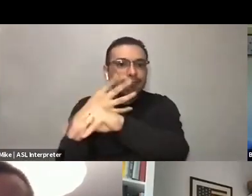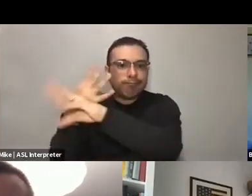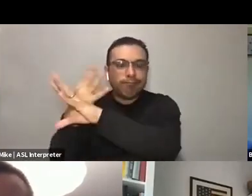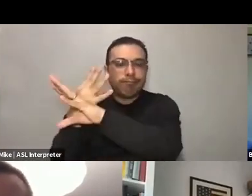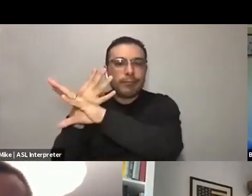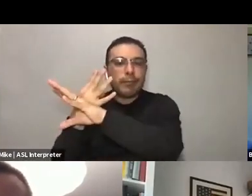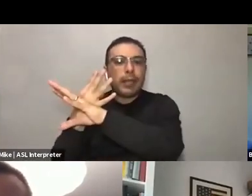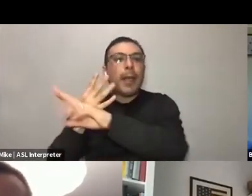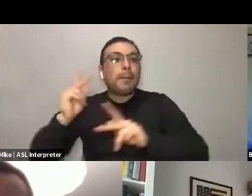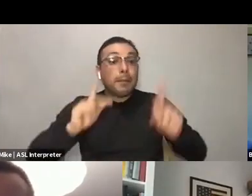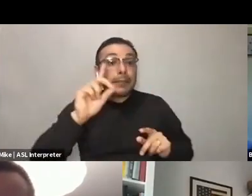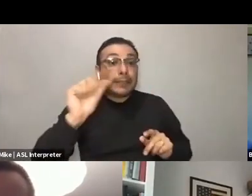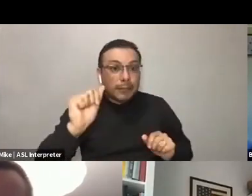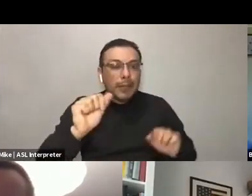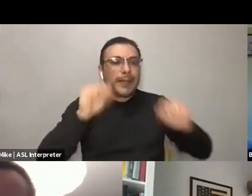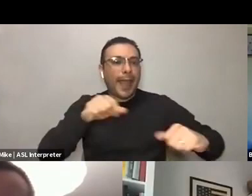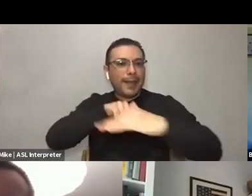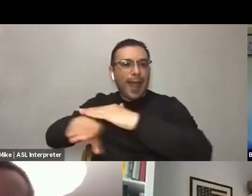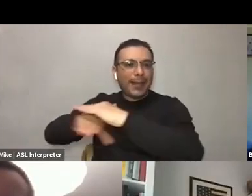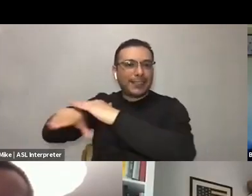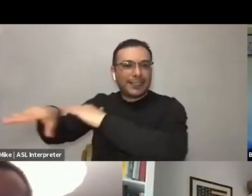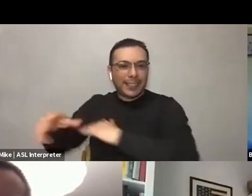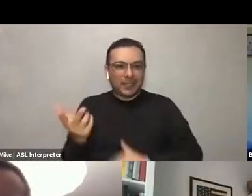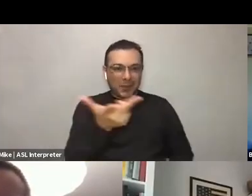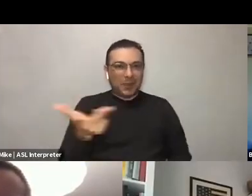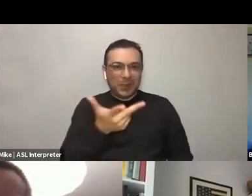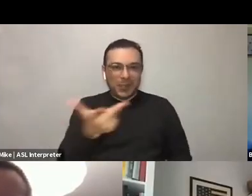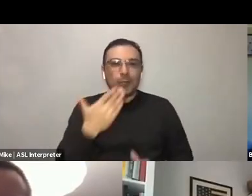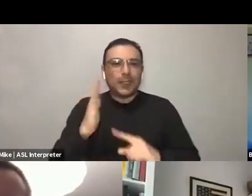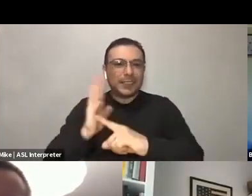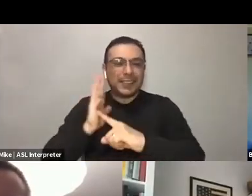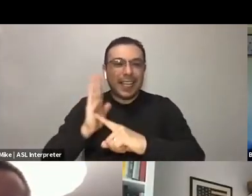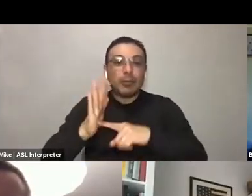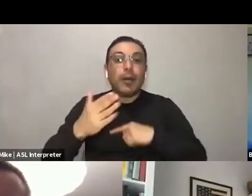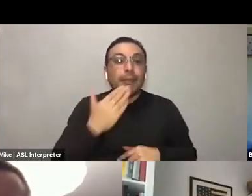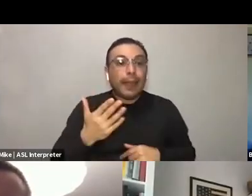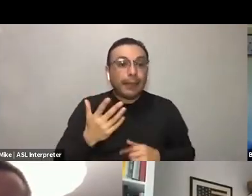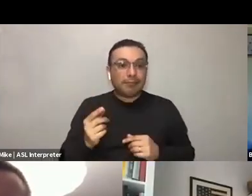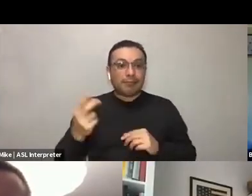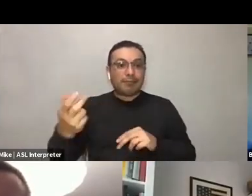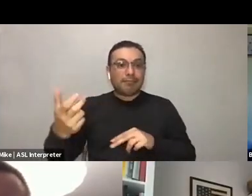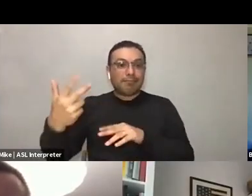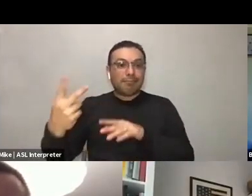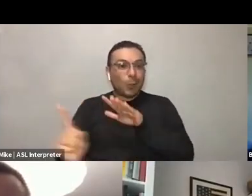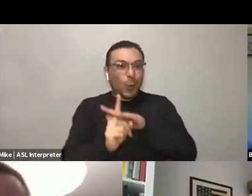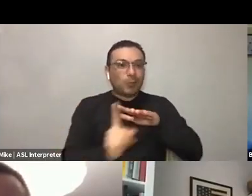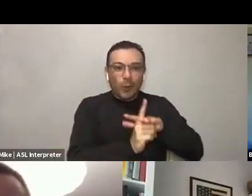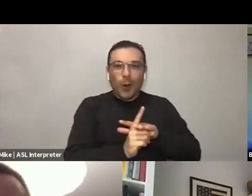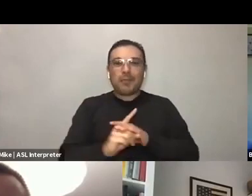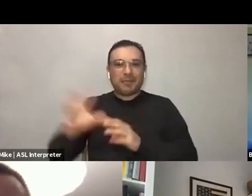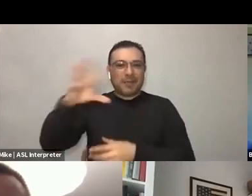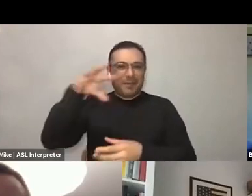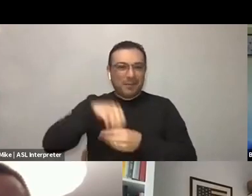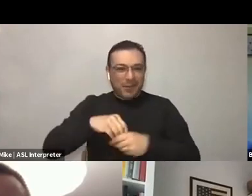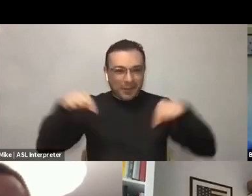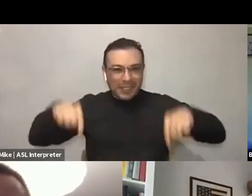So thank you to all of you who are with us today. I am going to not